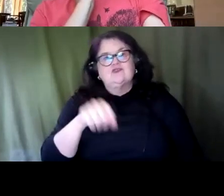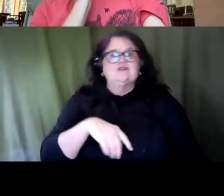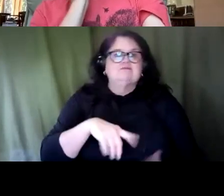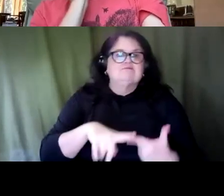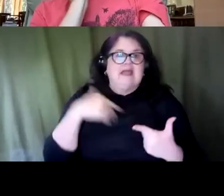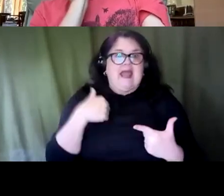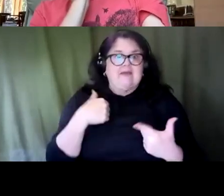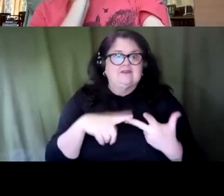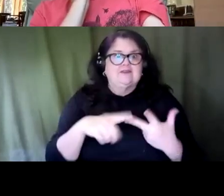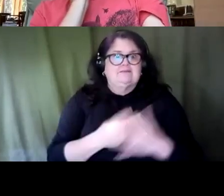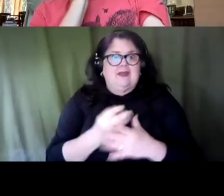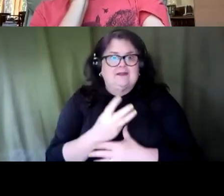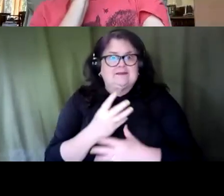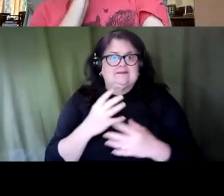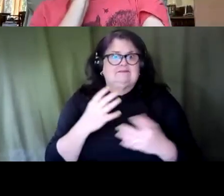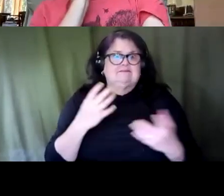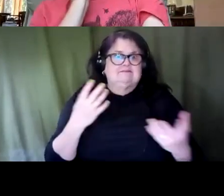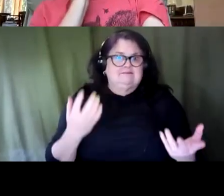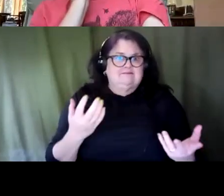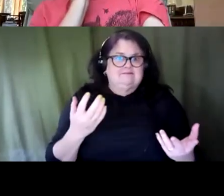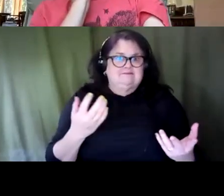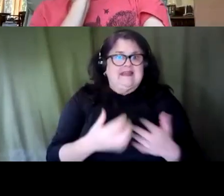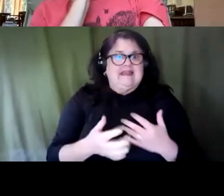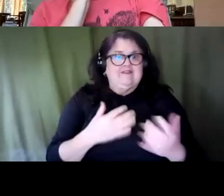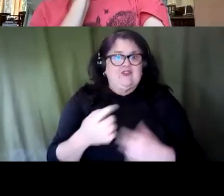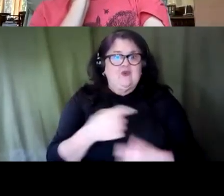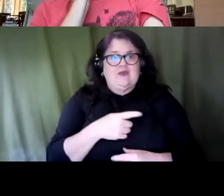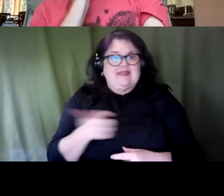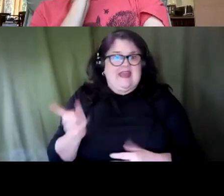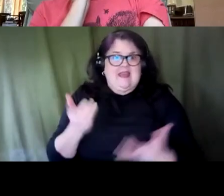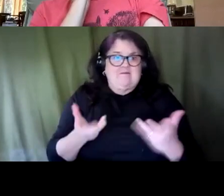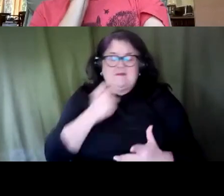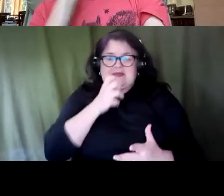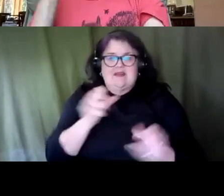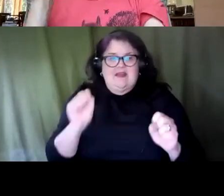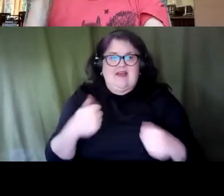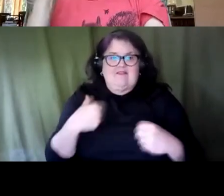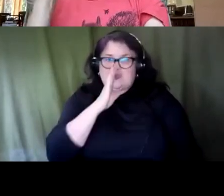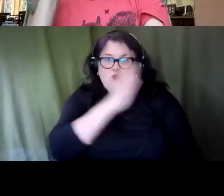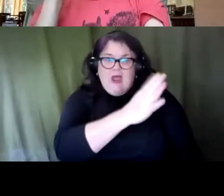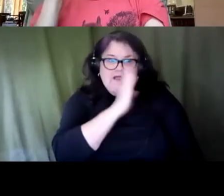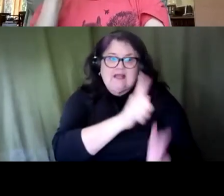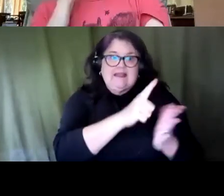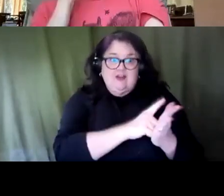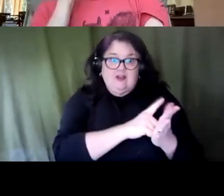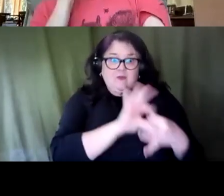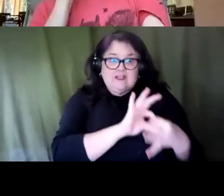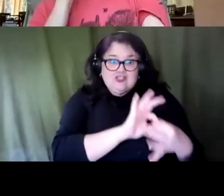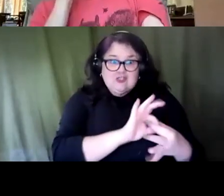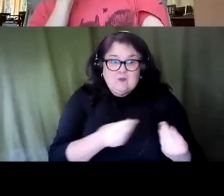animals, plants, and that even though they may not be able to have a direct legal relationship with the